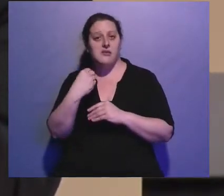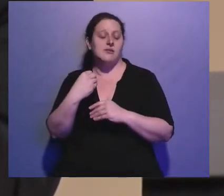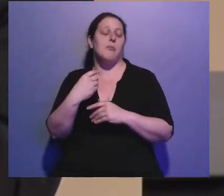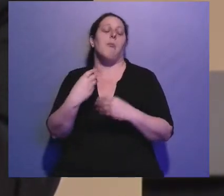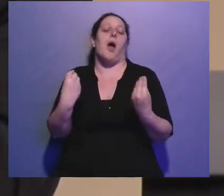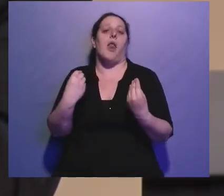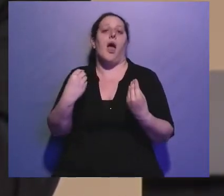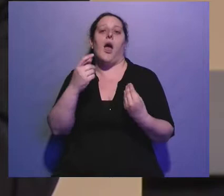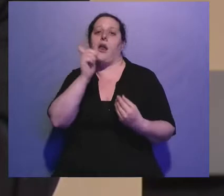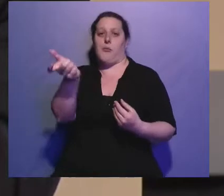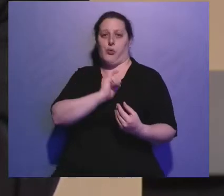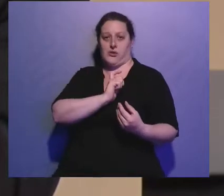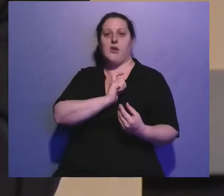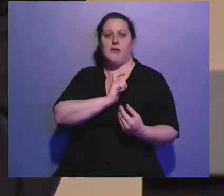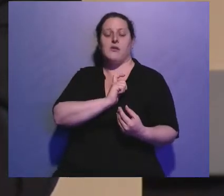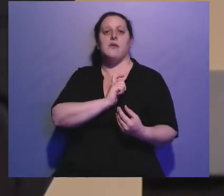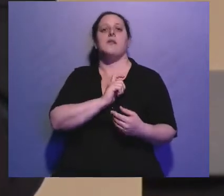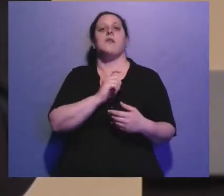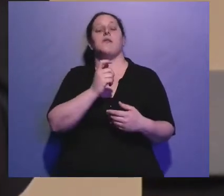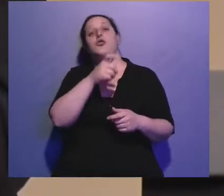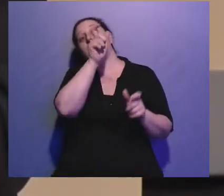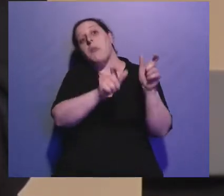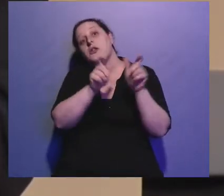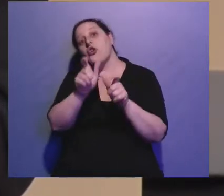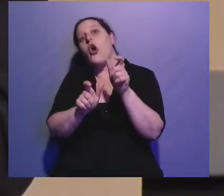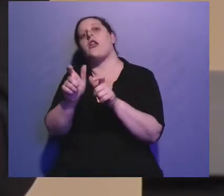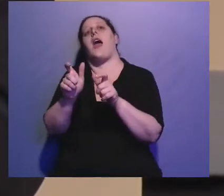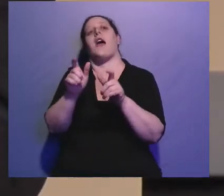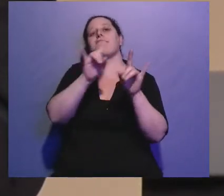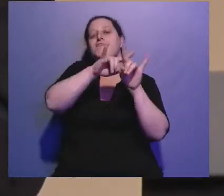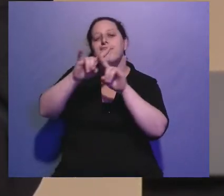20 days to give a reply to the